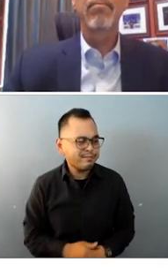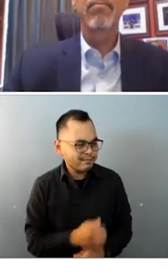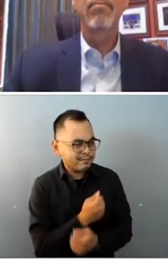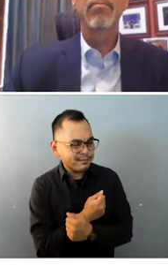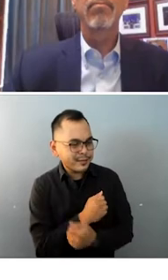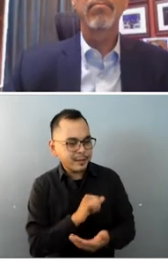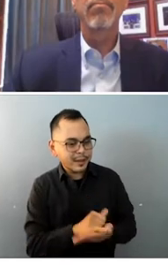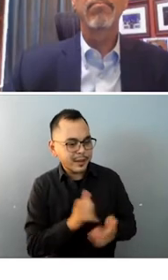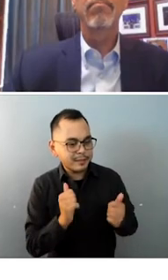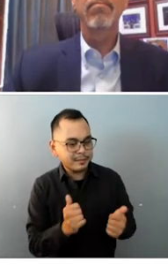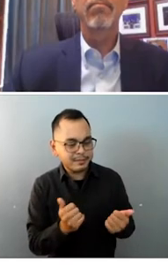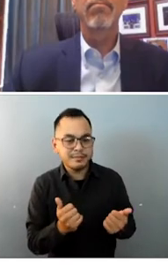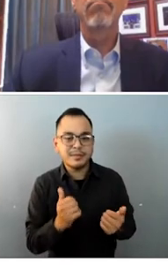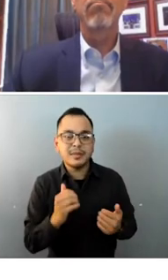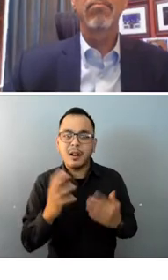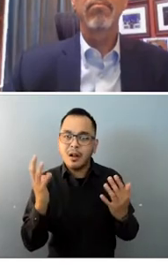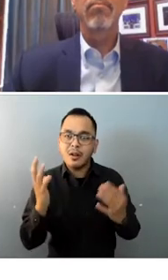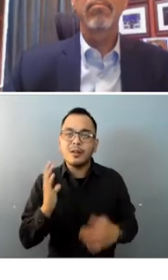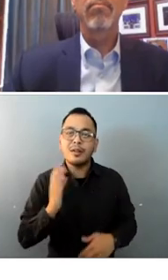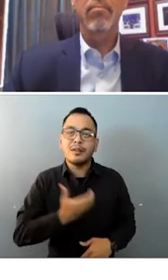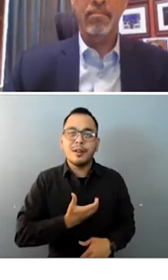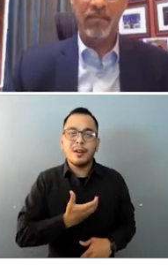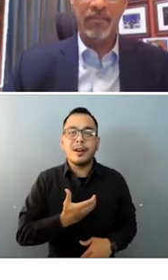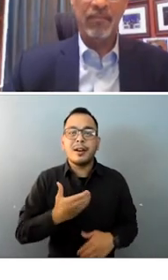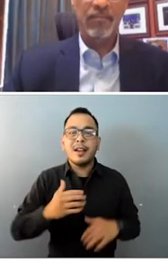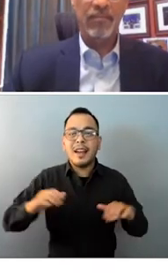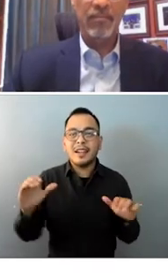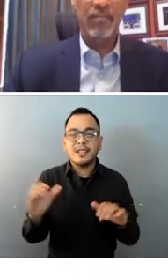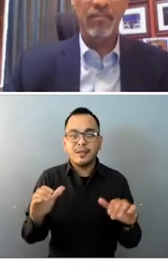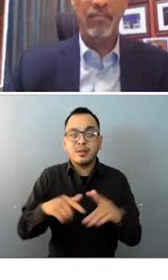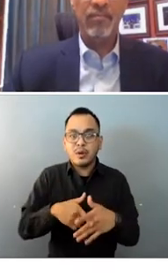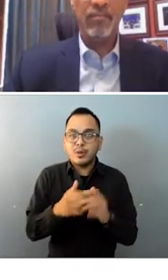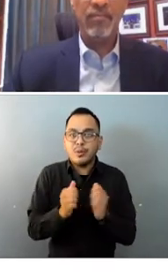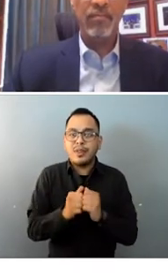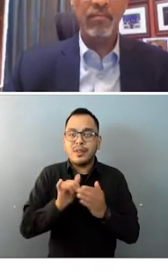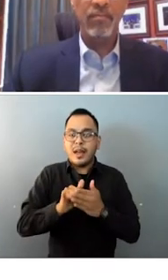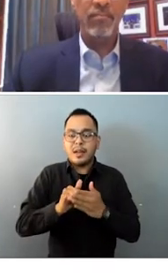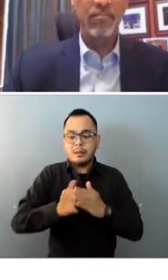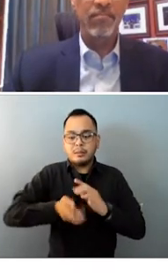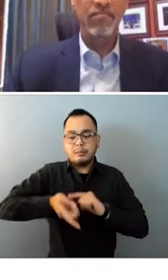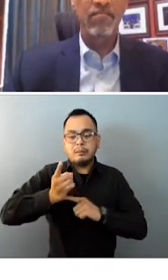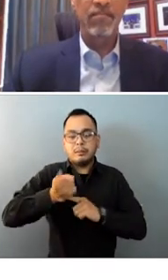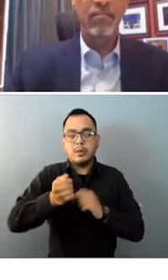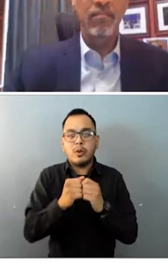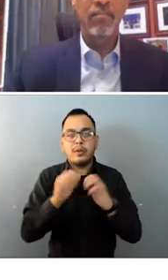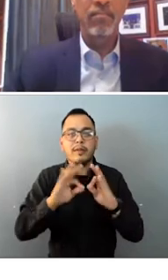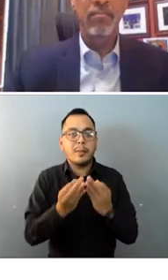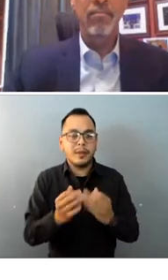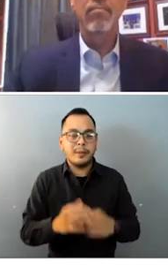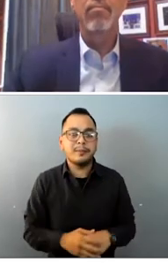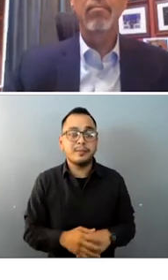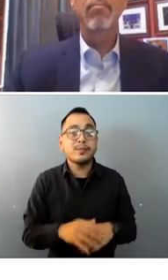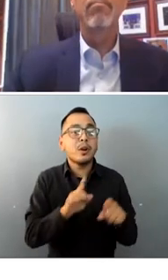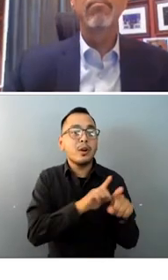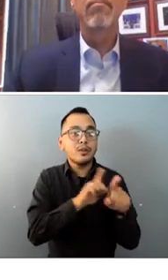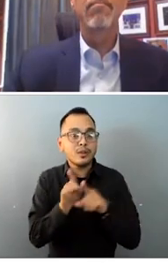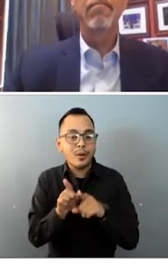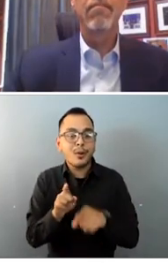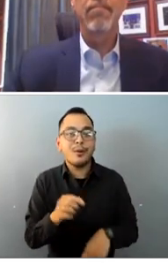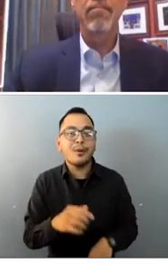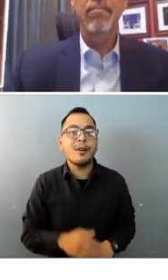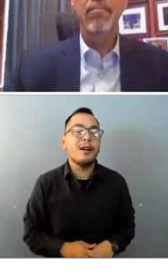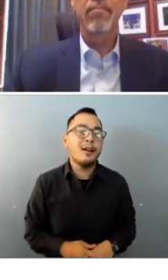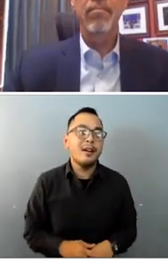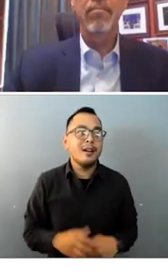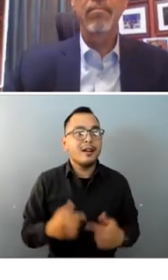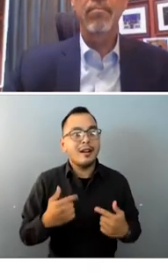I love that. It's you know, so much of our activism actually starts in that sort of initial moment of family. And yet I'll also say that as